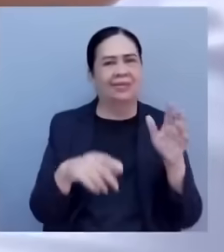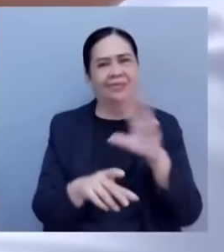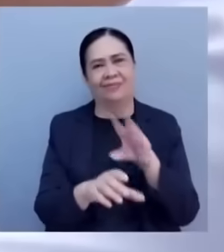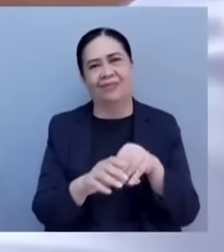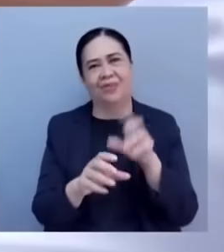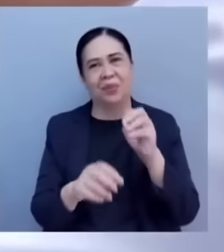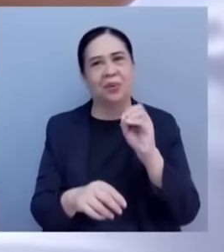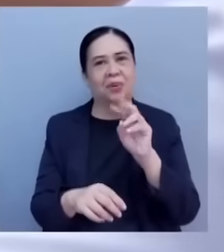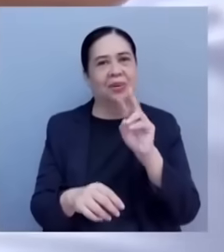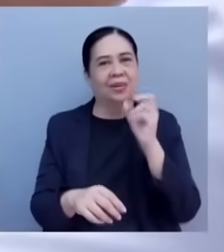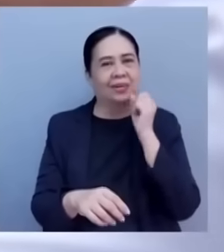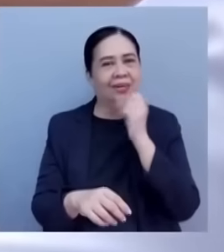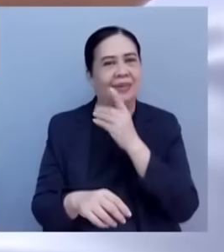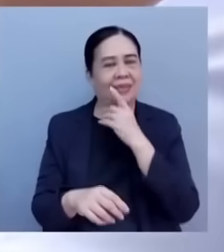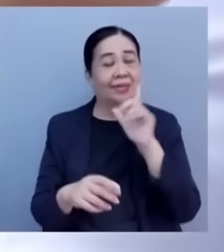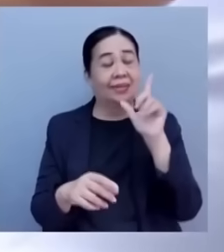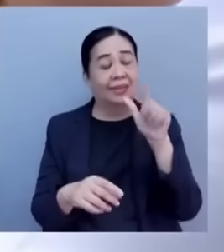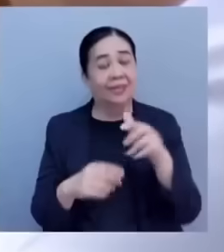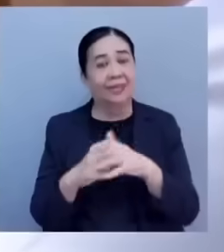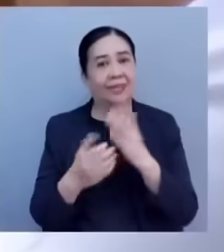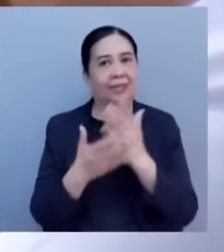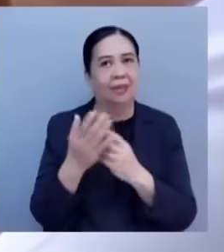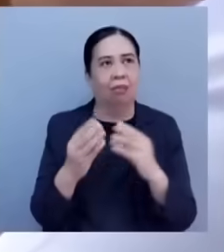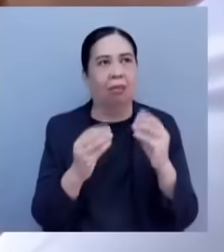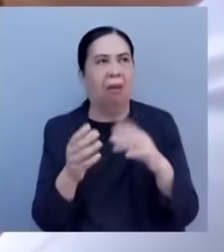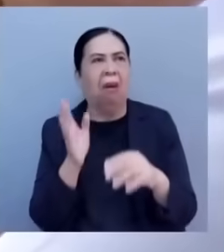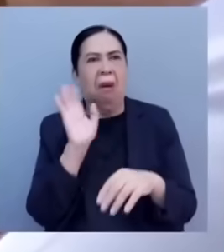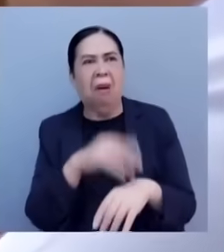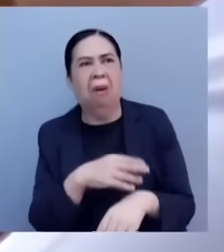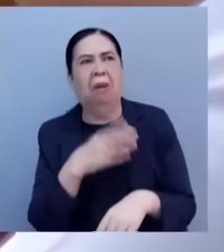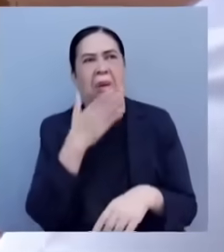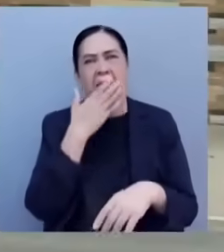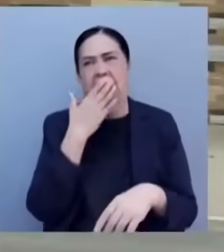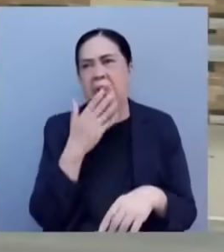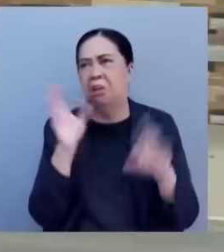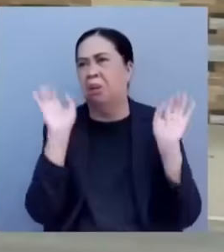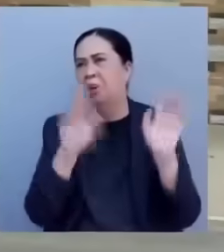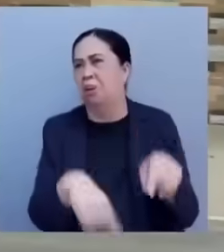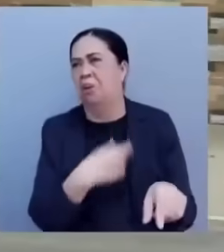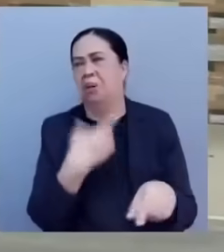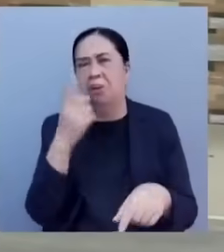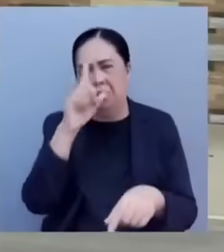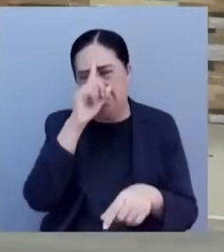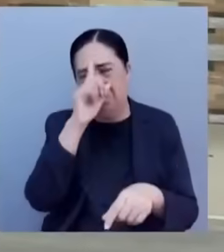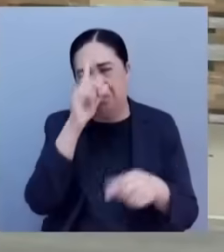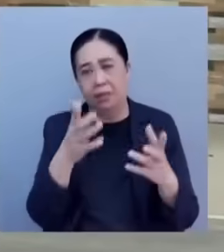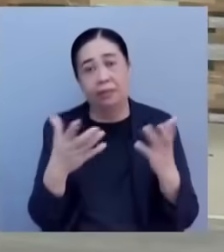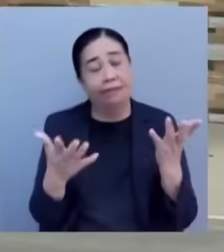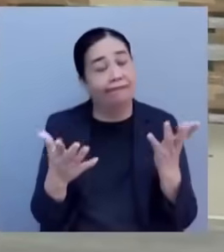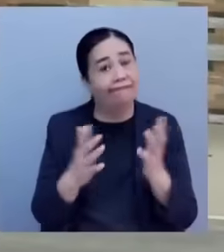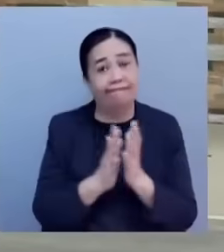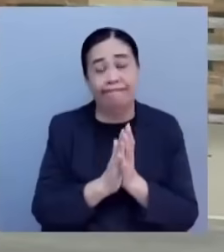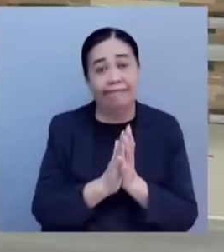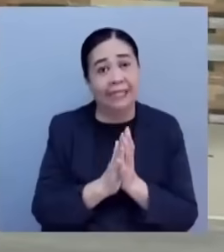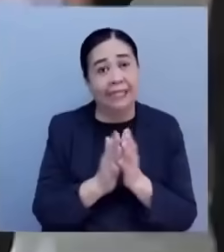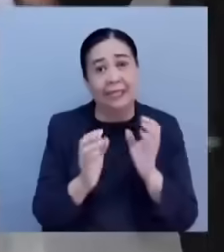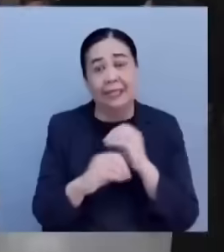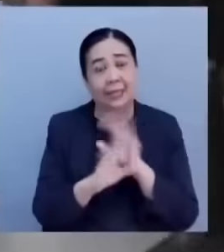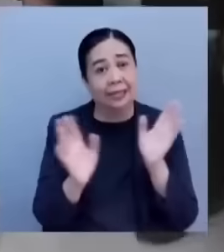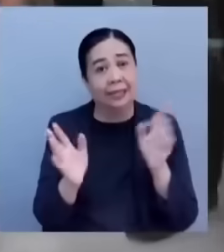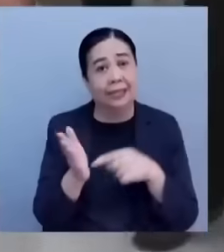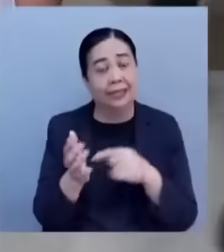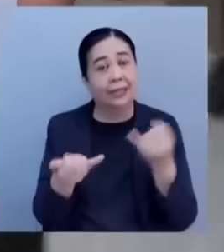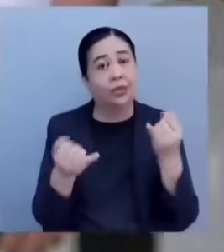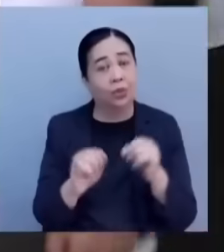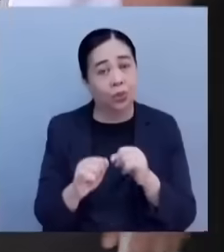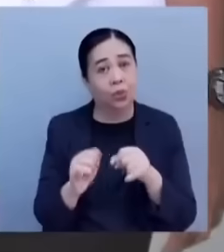then ultimately some will claim this is politically motivated. But on our part, this is a clear issue of